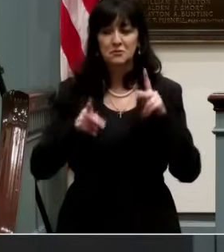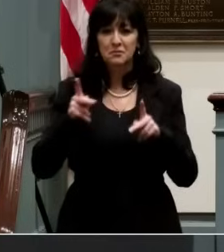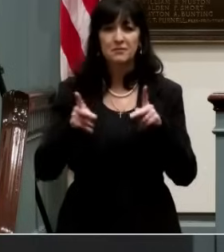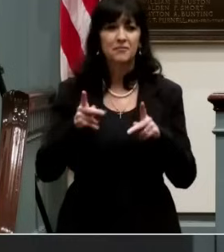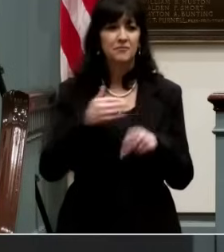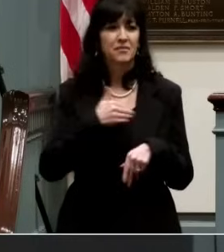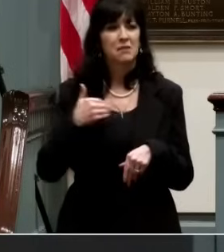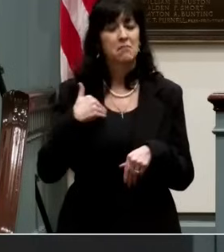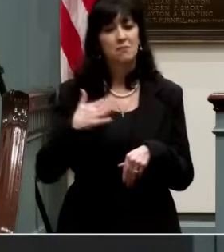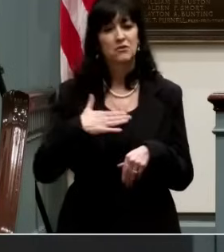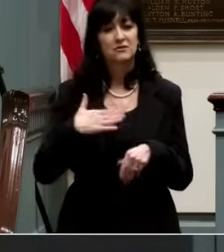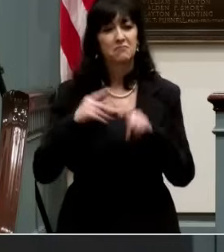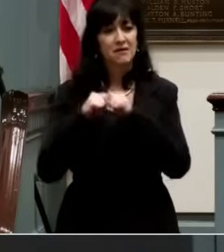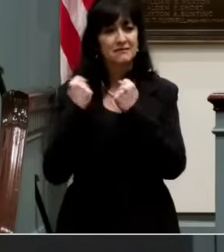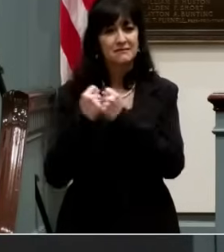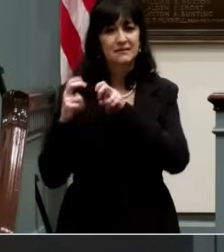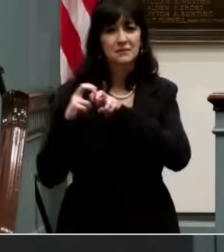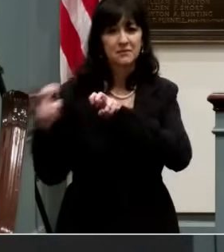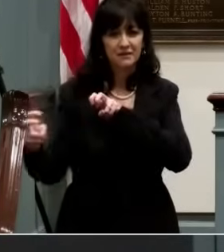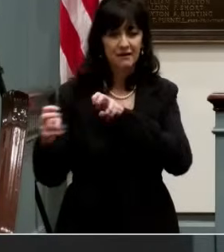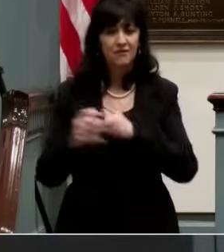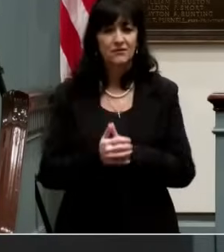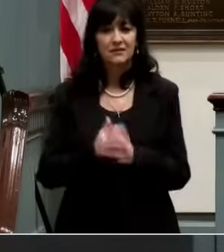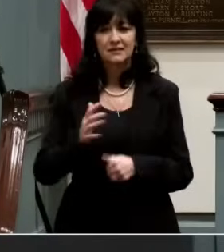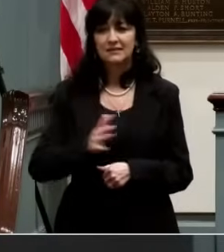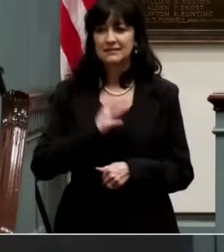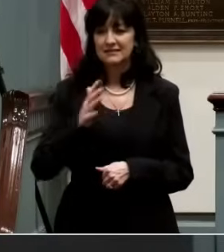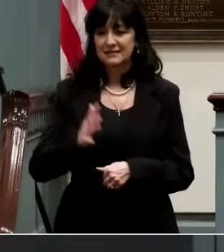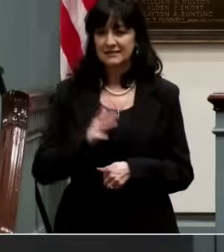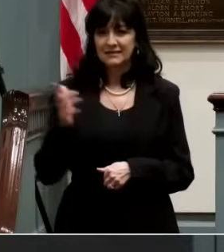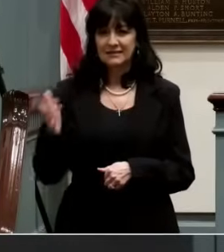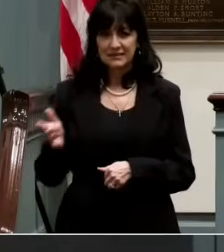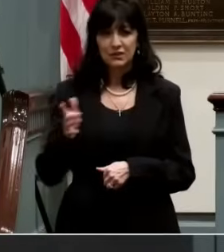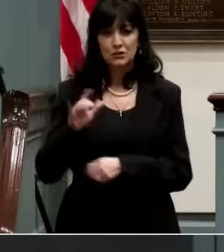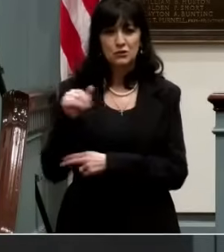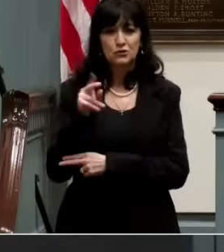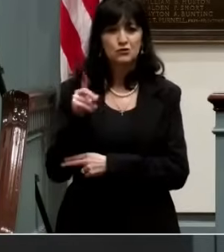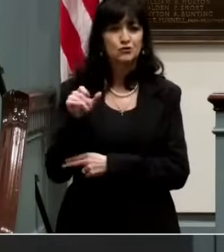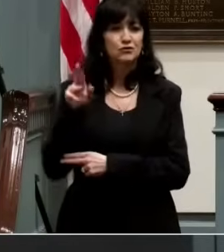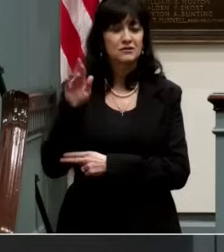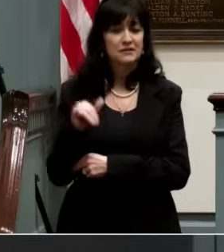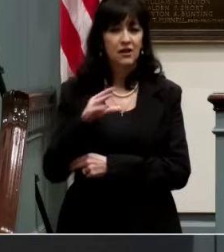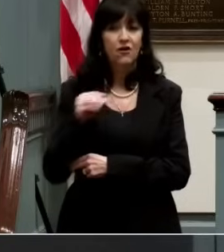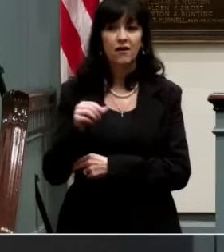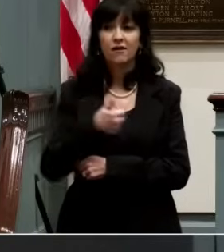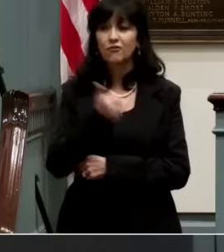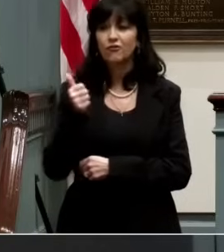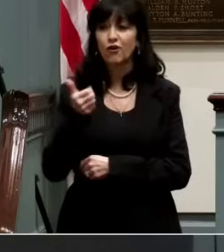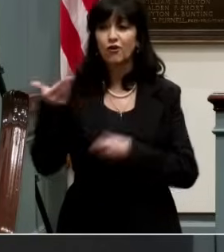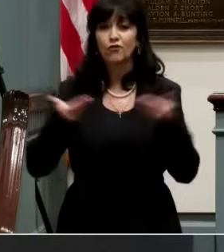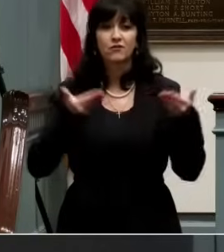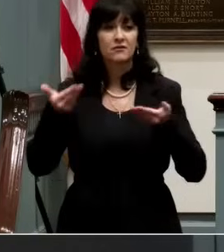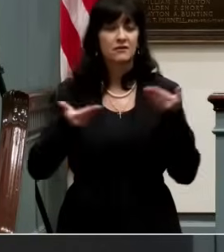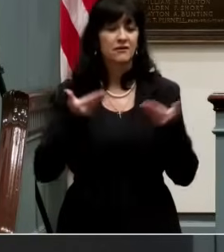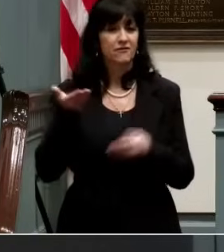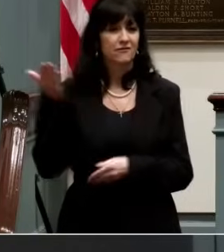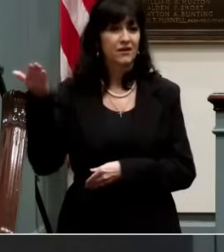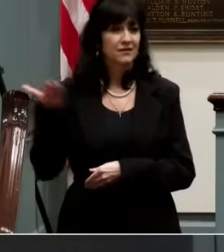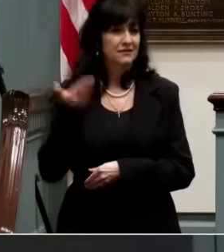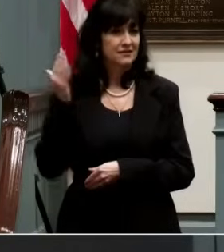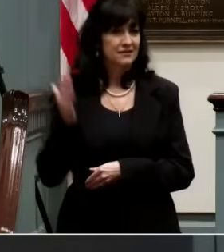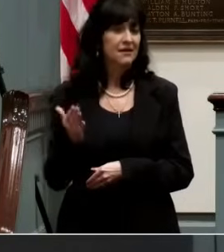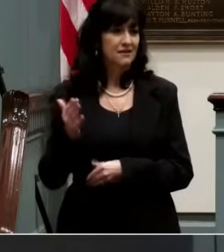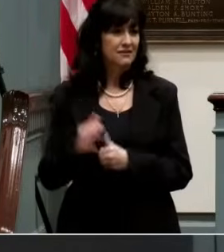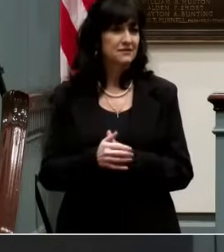my cabinet, distinguished members of the judiciary, invited guests, and my fellow